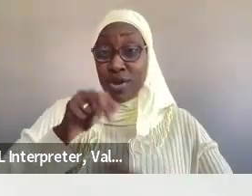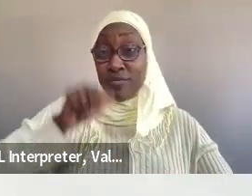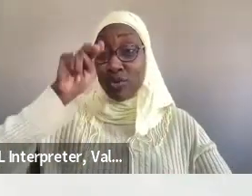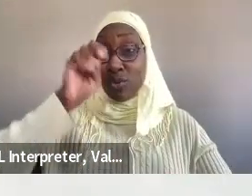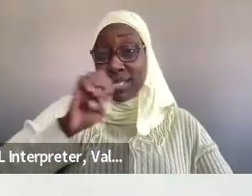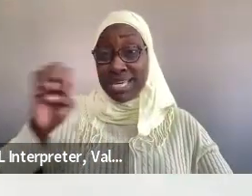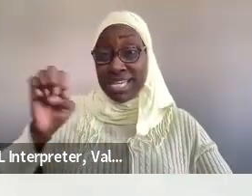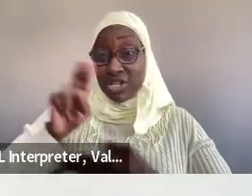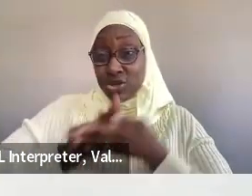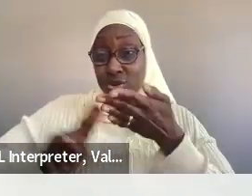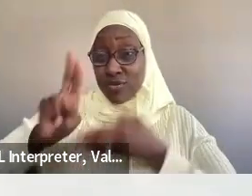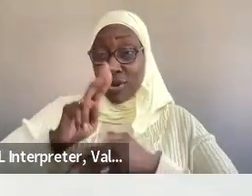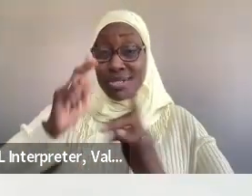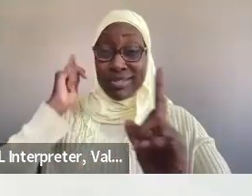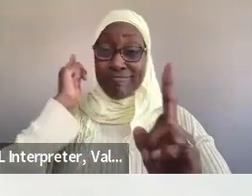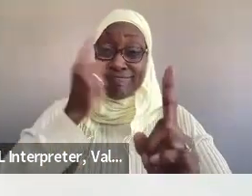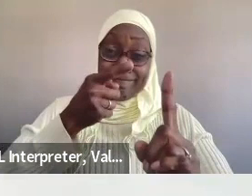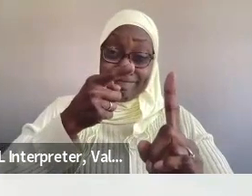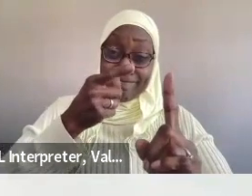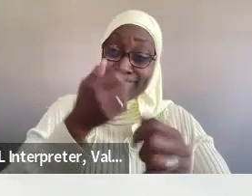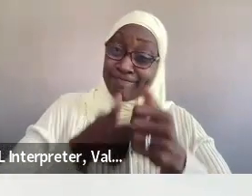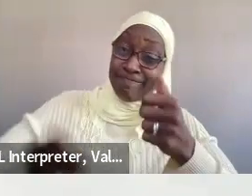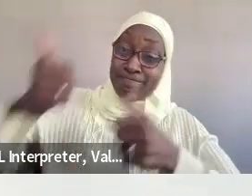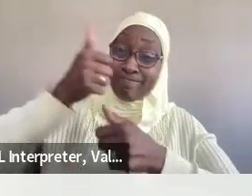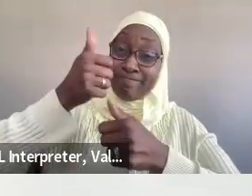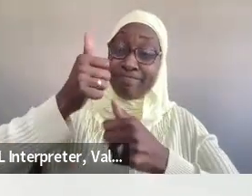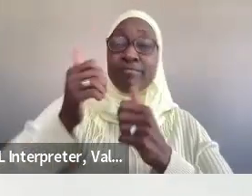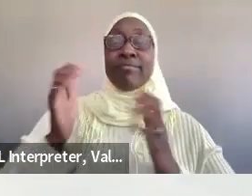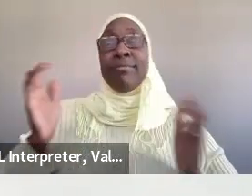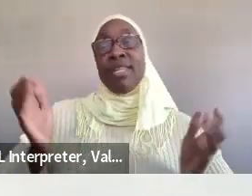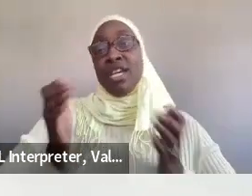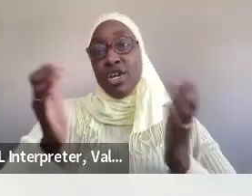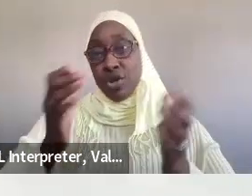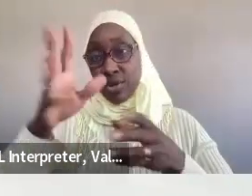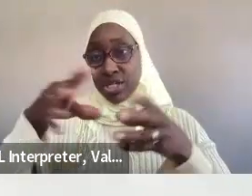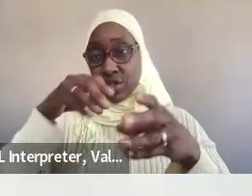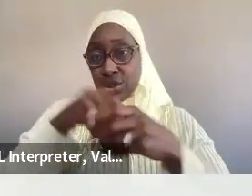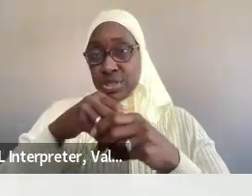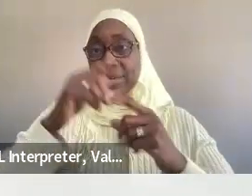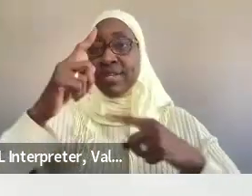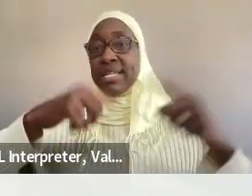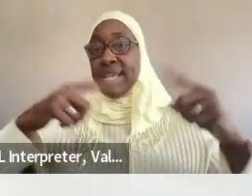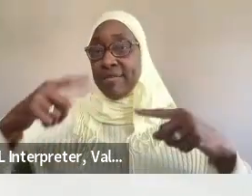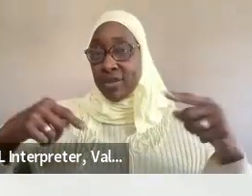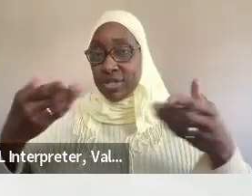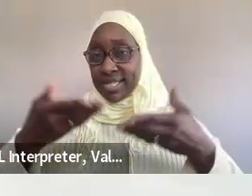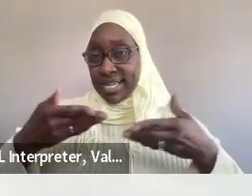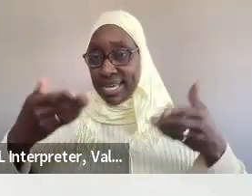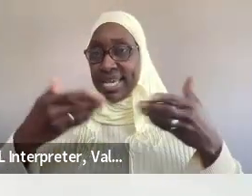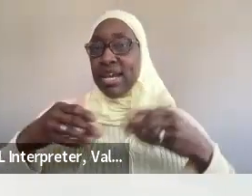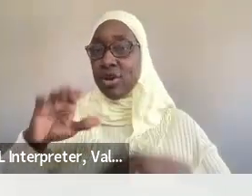actually encourage inclusivity and diversity on campus. So please,